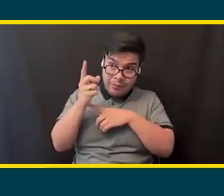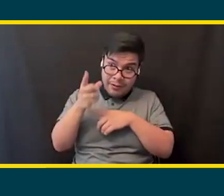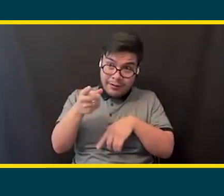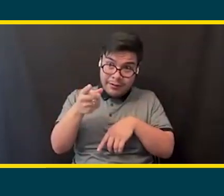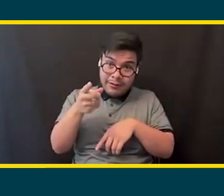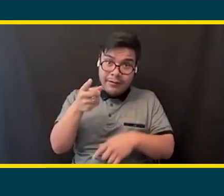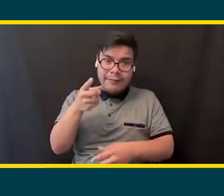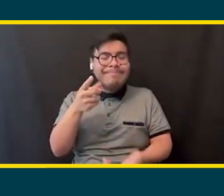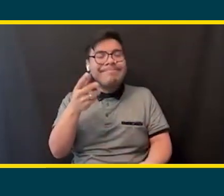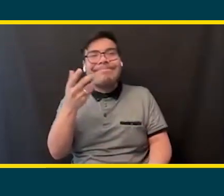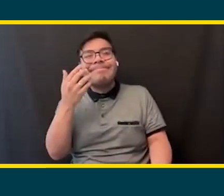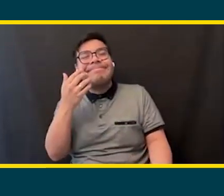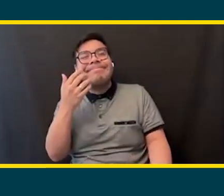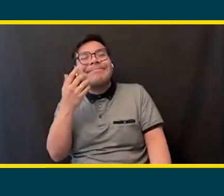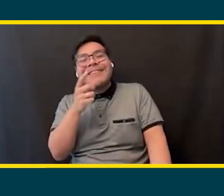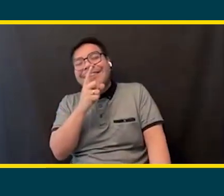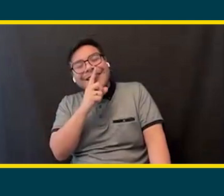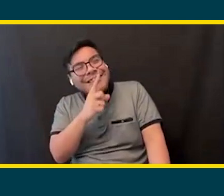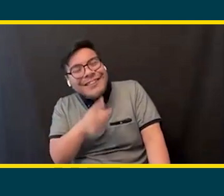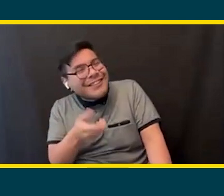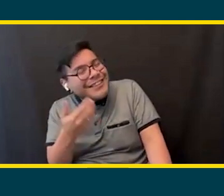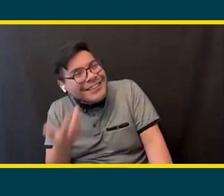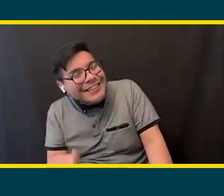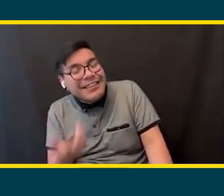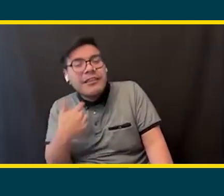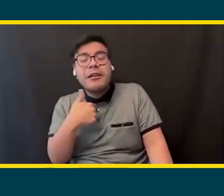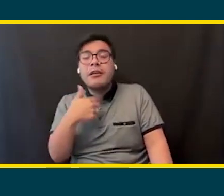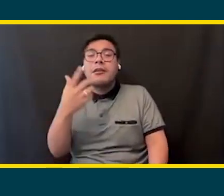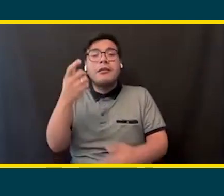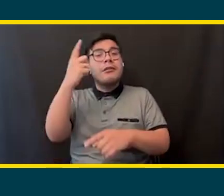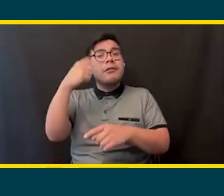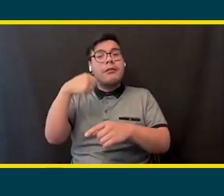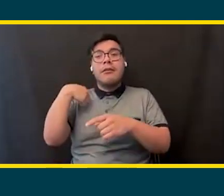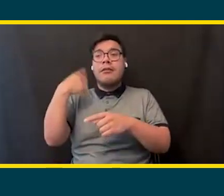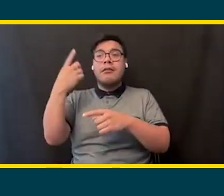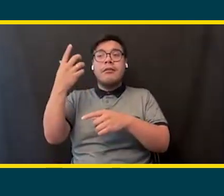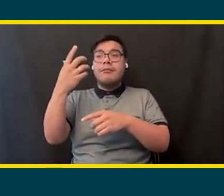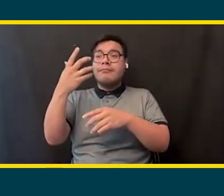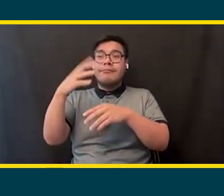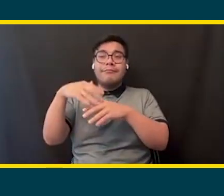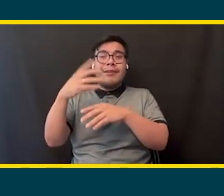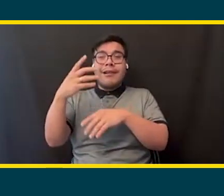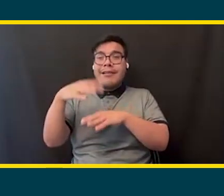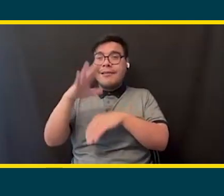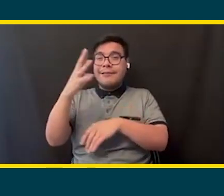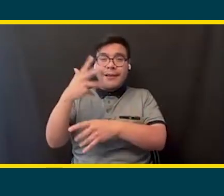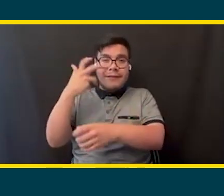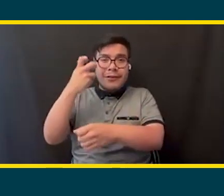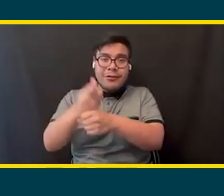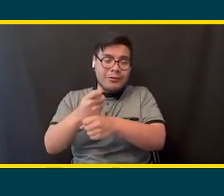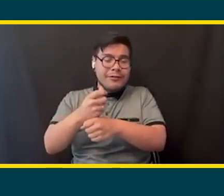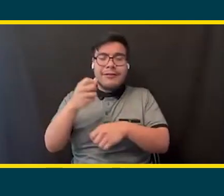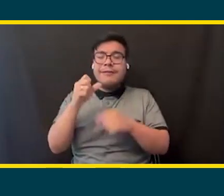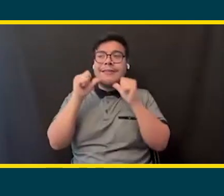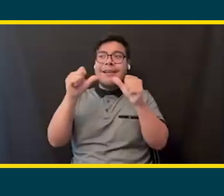not sure, because I spent at least 5 years in denial of being a trans woman, of having so many moments of,